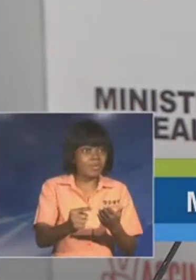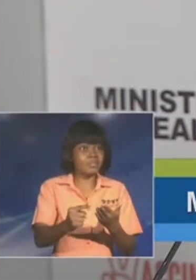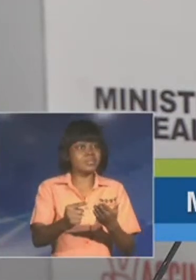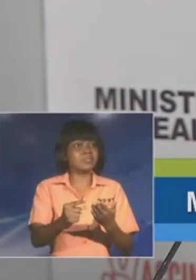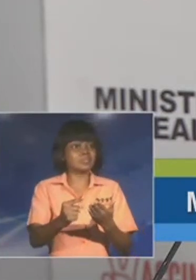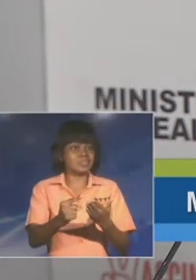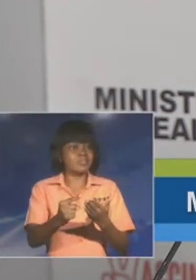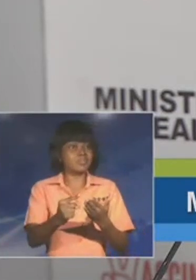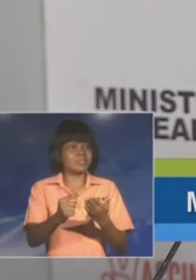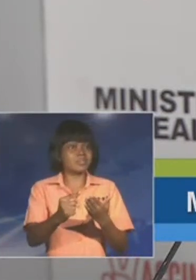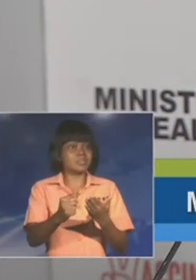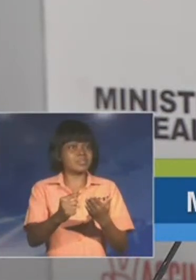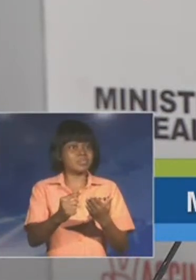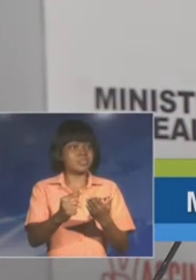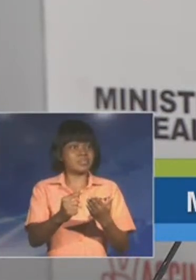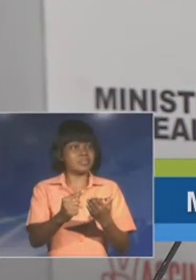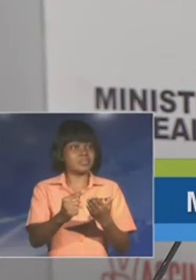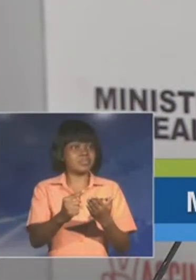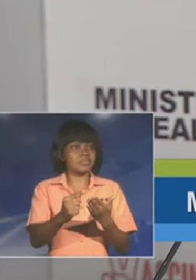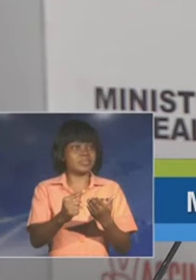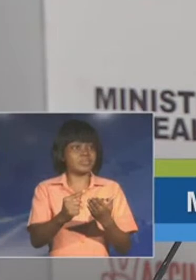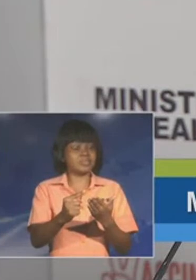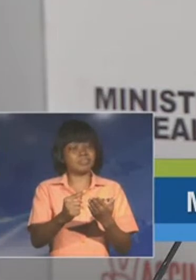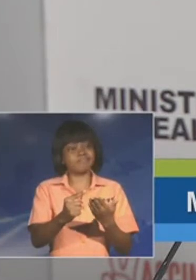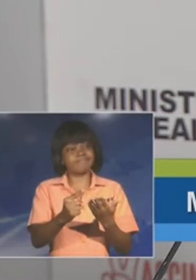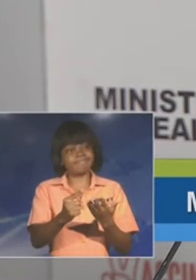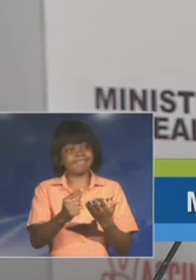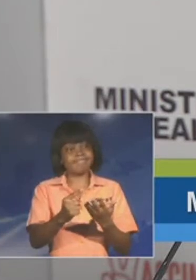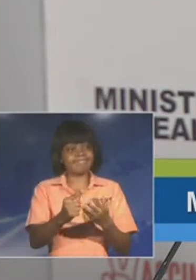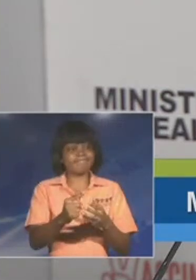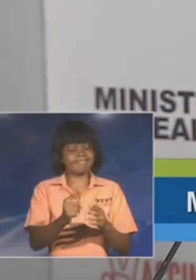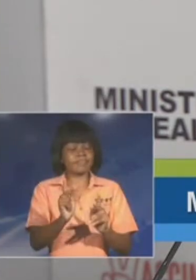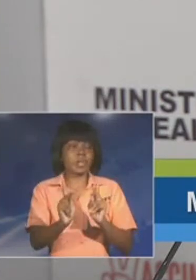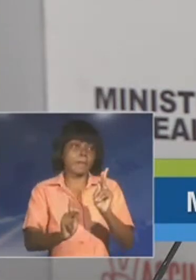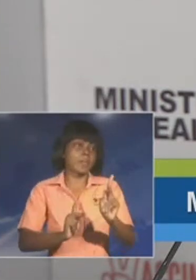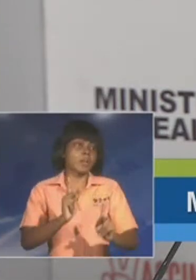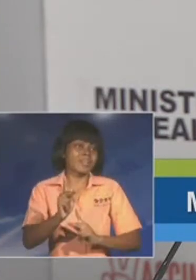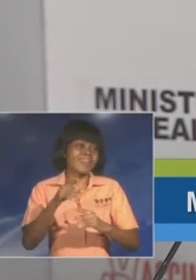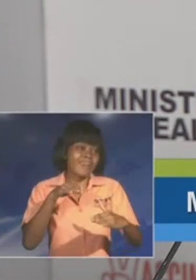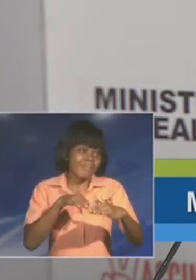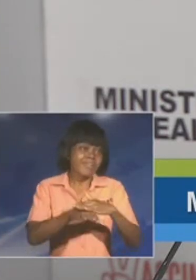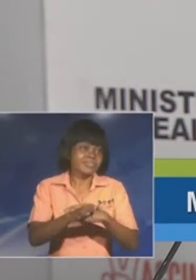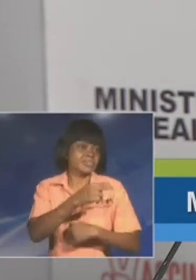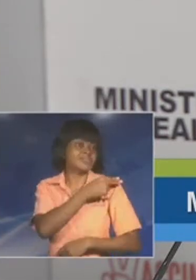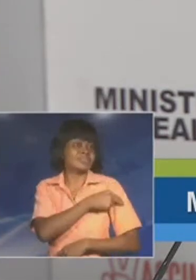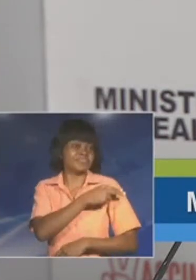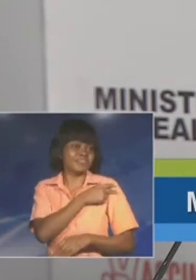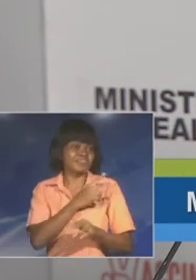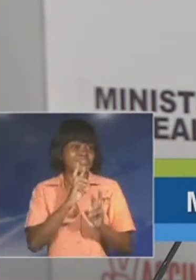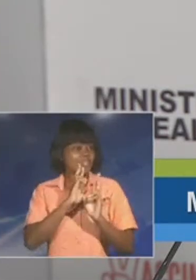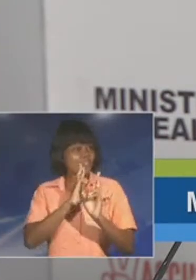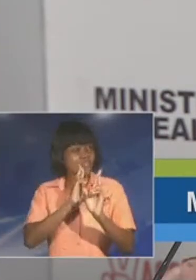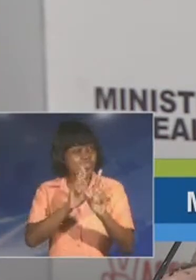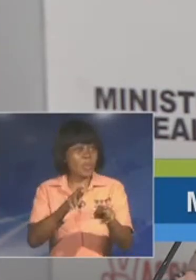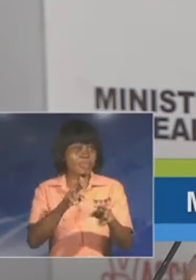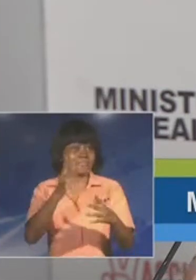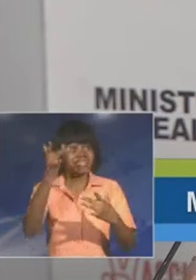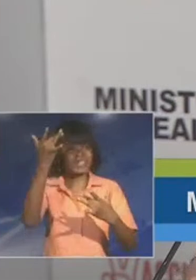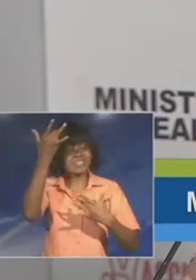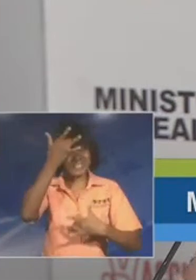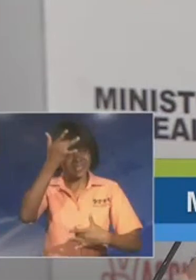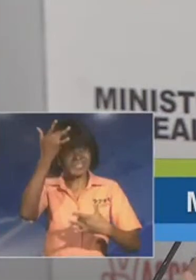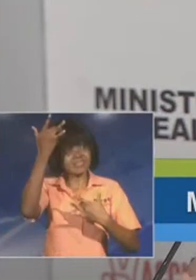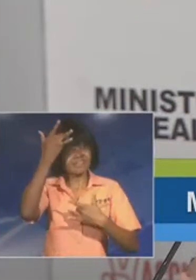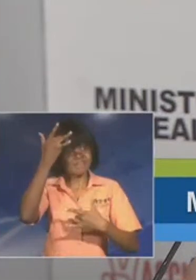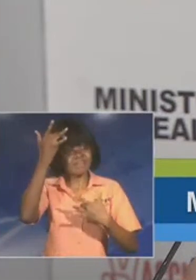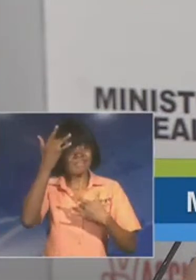patients that are being admitted into the hospital are very ill. If we were to look at our ICU occupancies, another cause